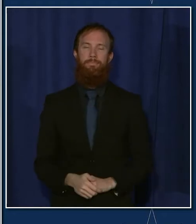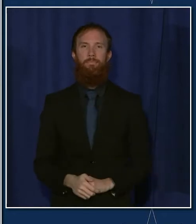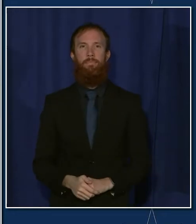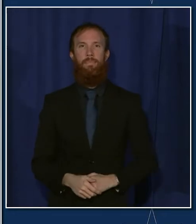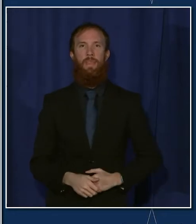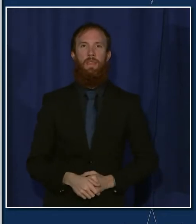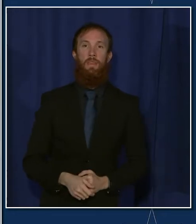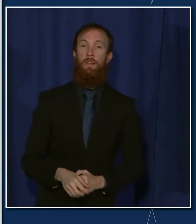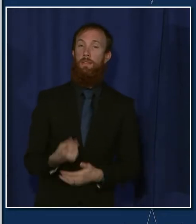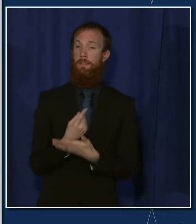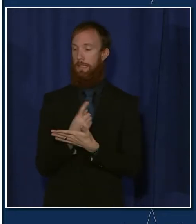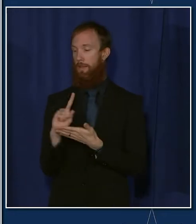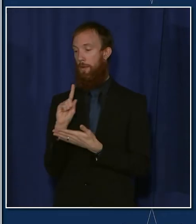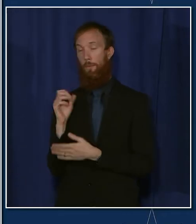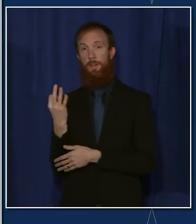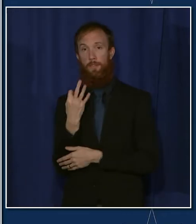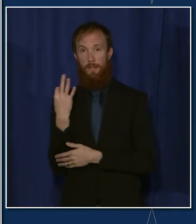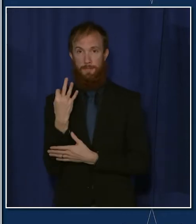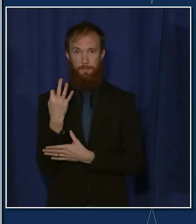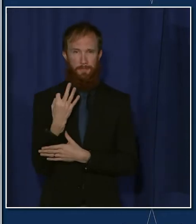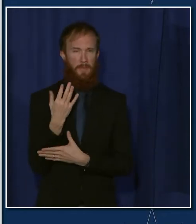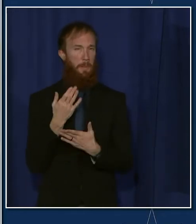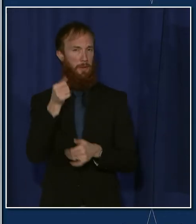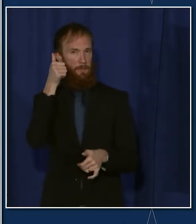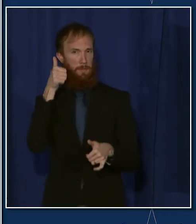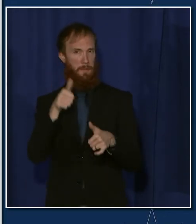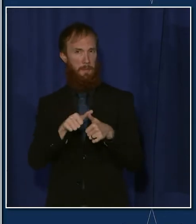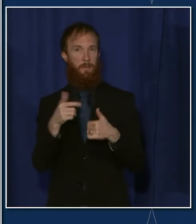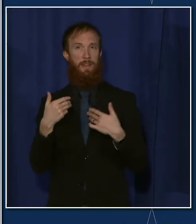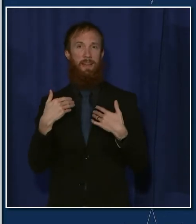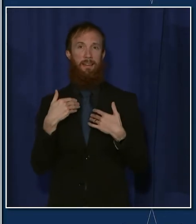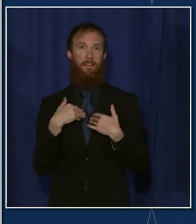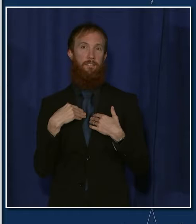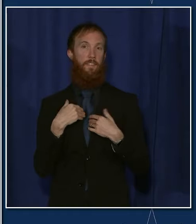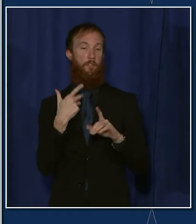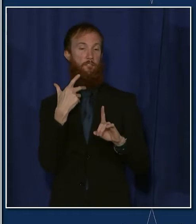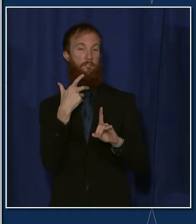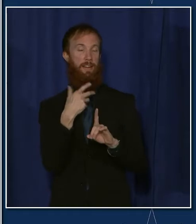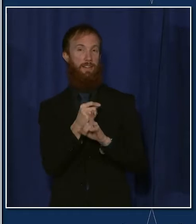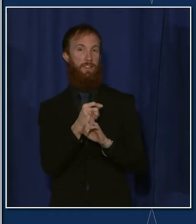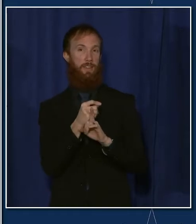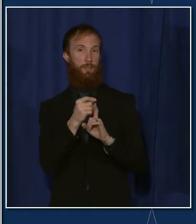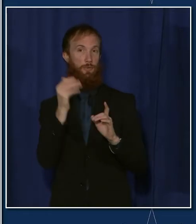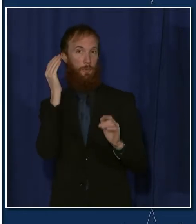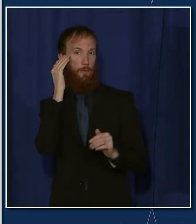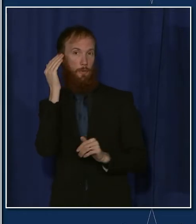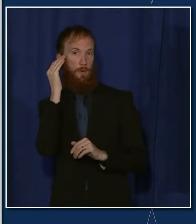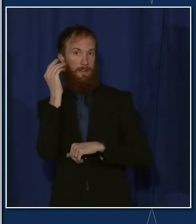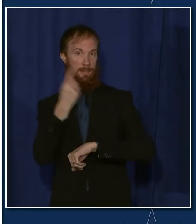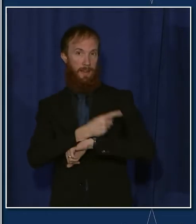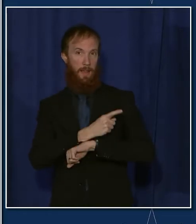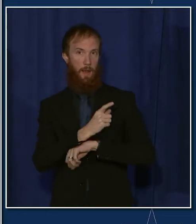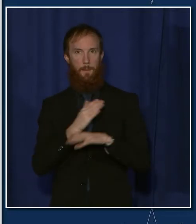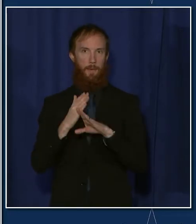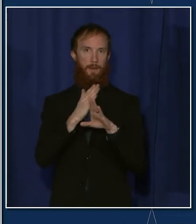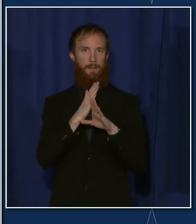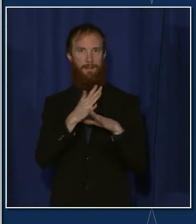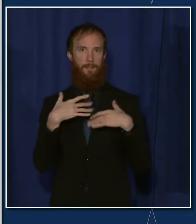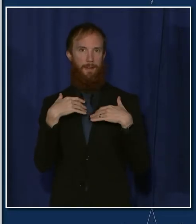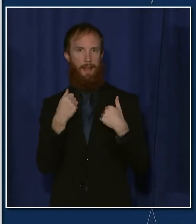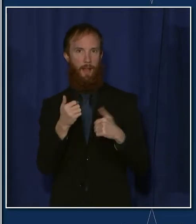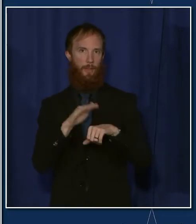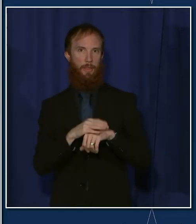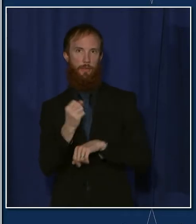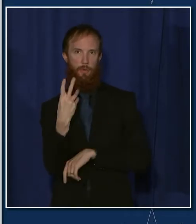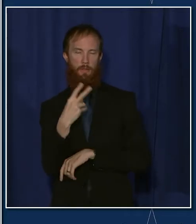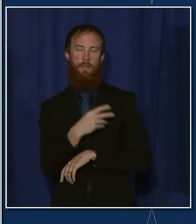Last Friday, as you will recall, was our Vaccination Awareness Day. Protect Your Health on the 12th. It went beautifully.